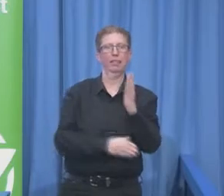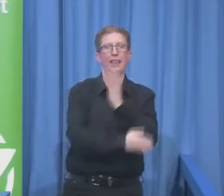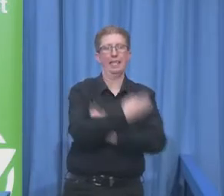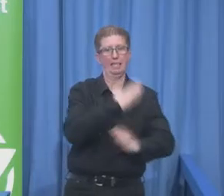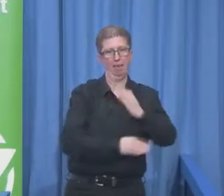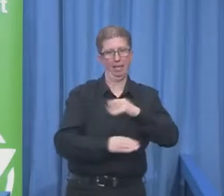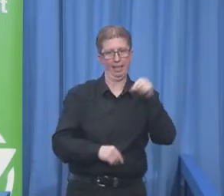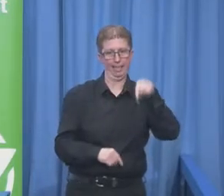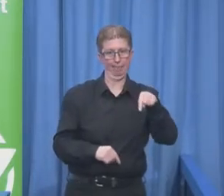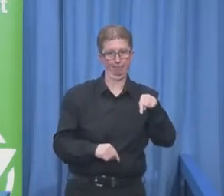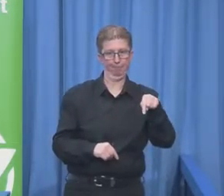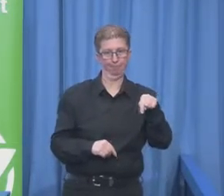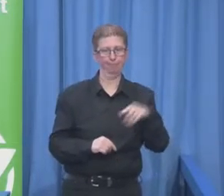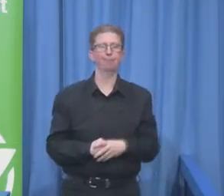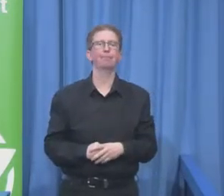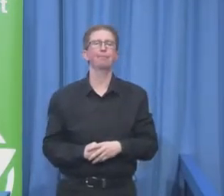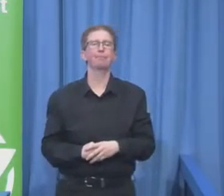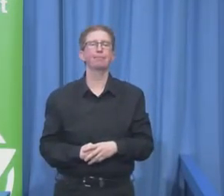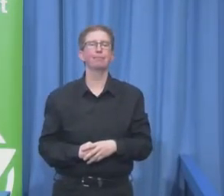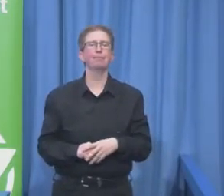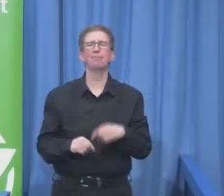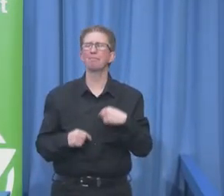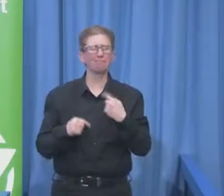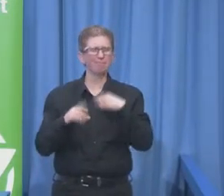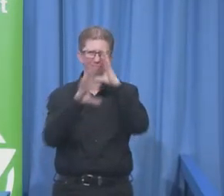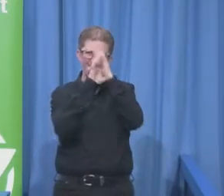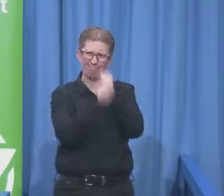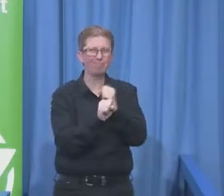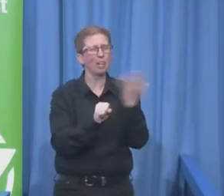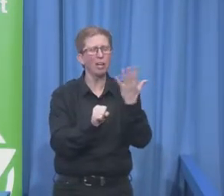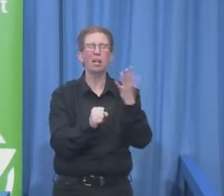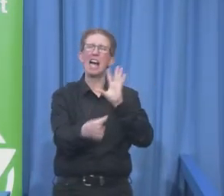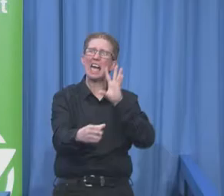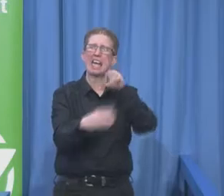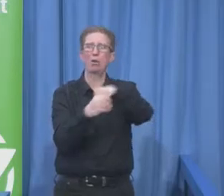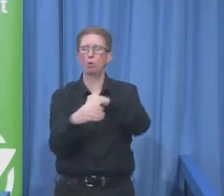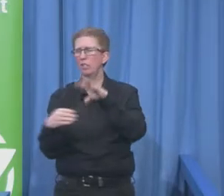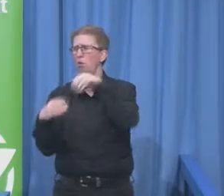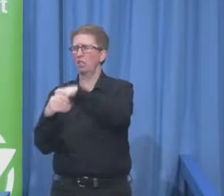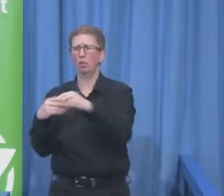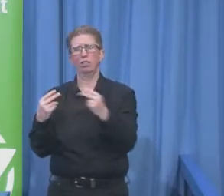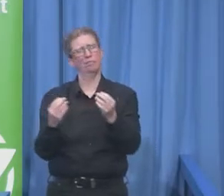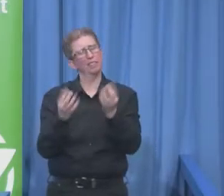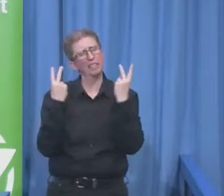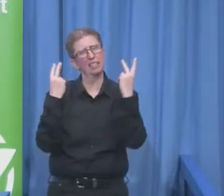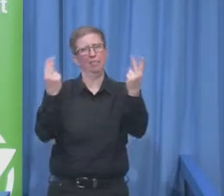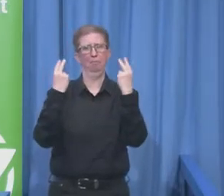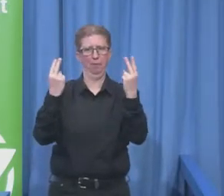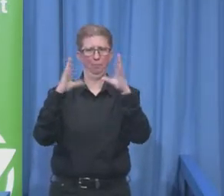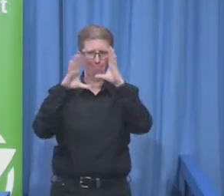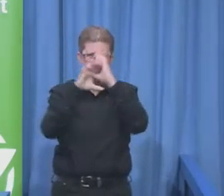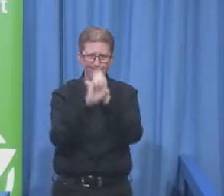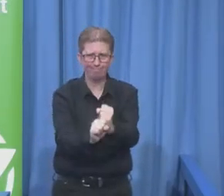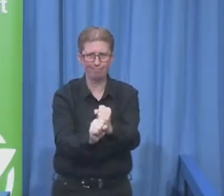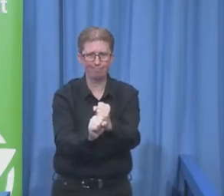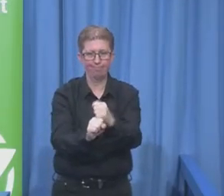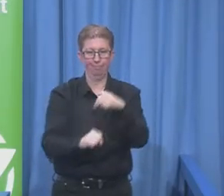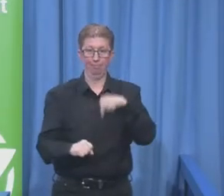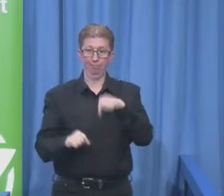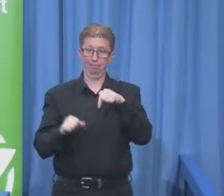inclusion. We've always wanted to look at inclusion right from inclusion of people from